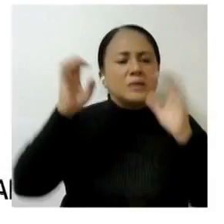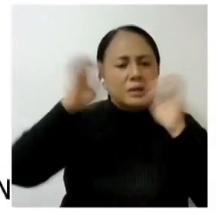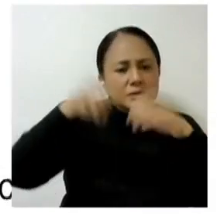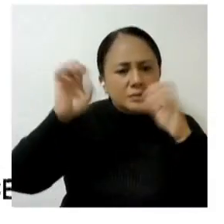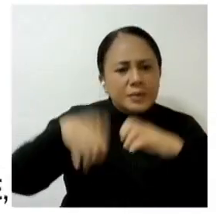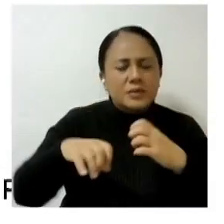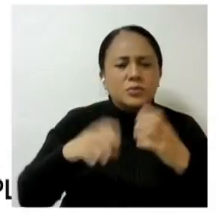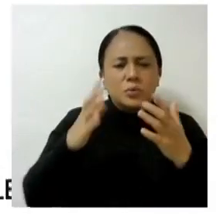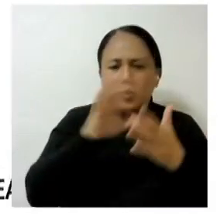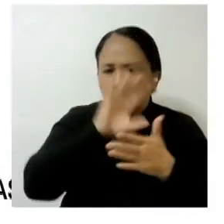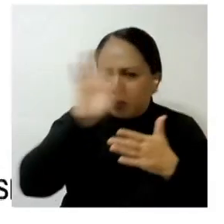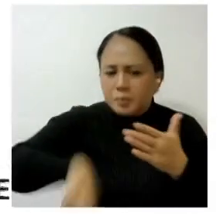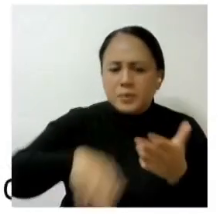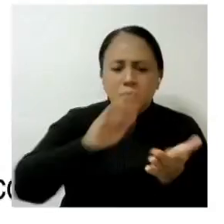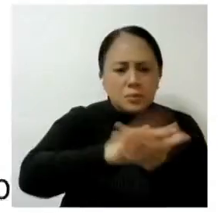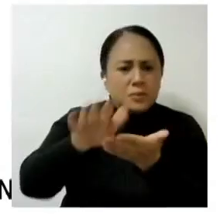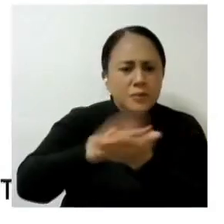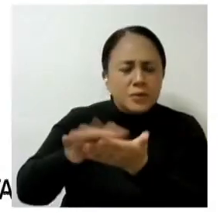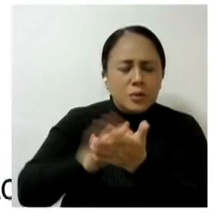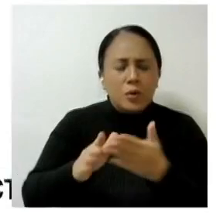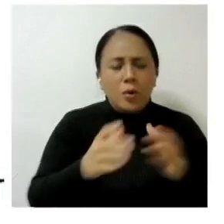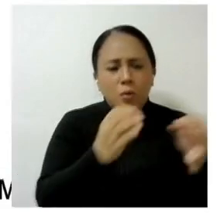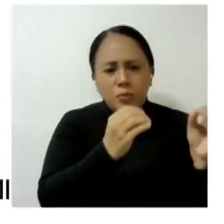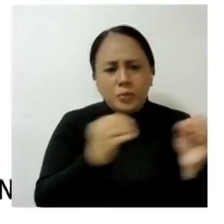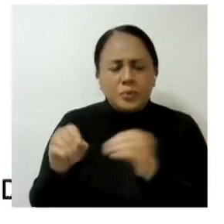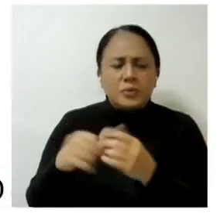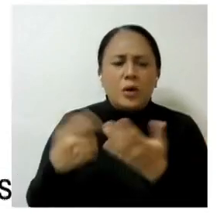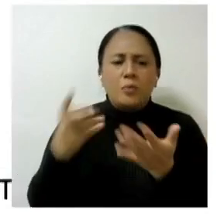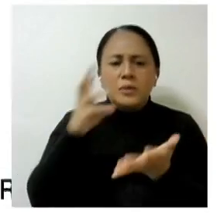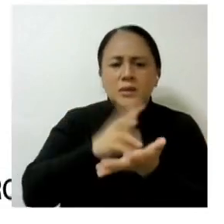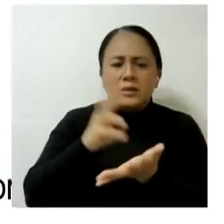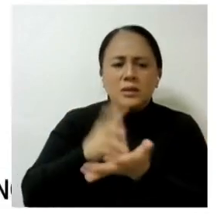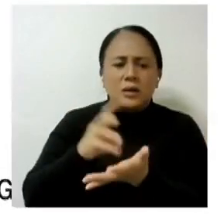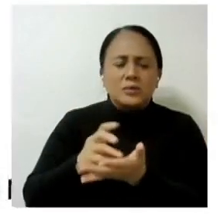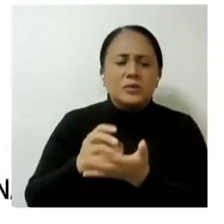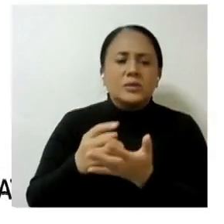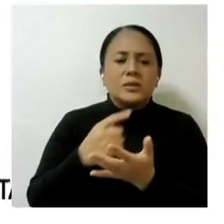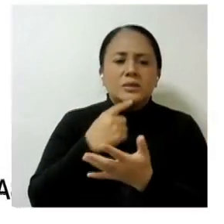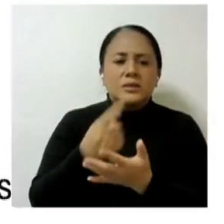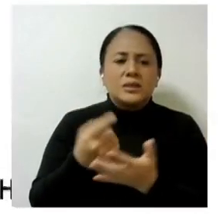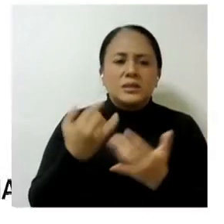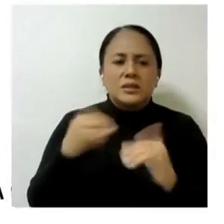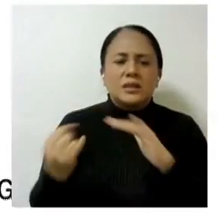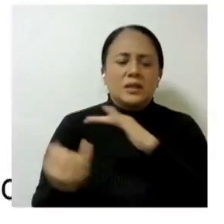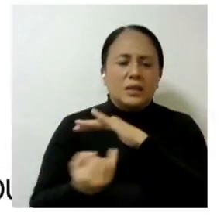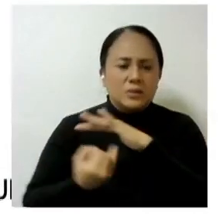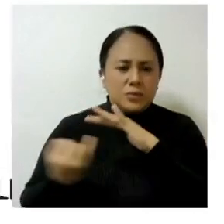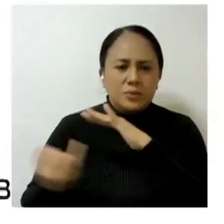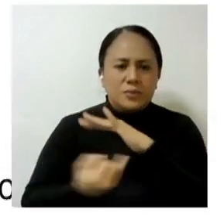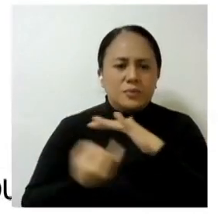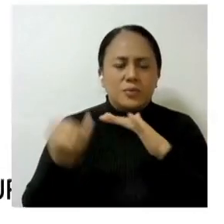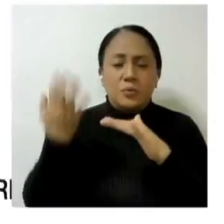operations? And perhaps how many more towns are we talking about when you say isolated by floods and landslides?